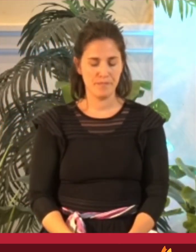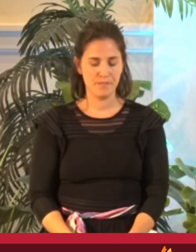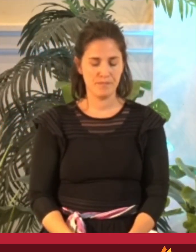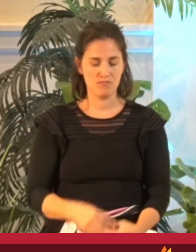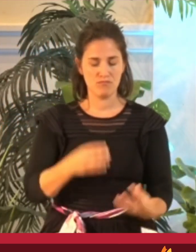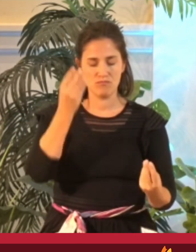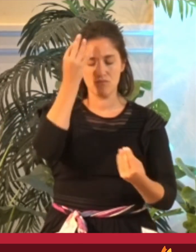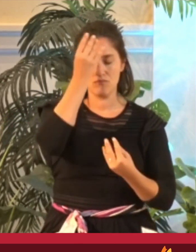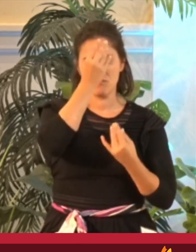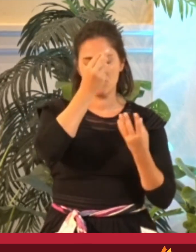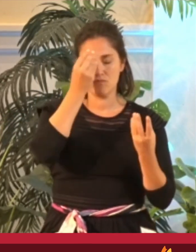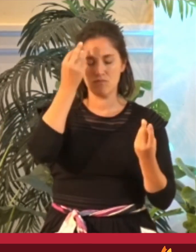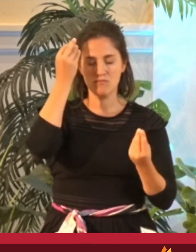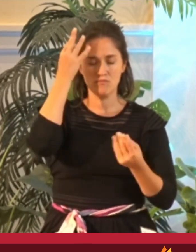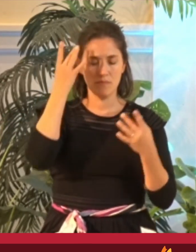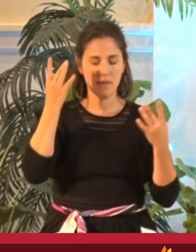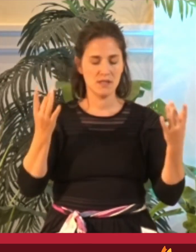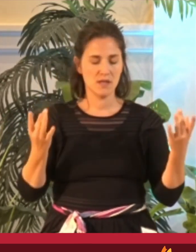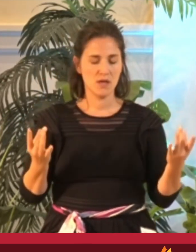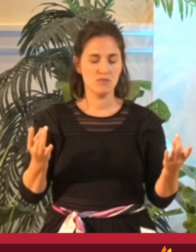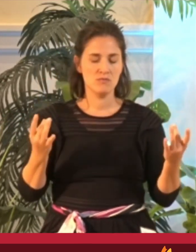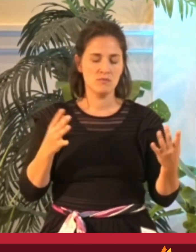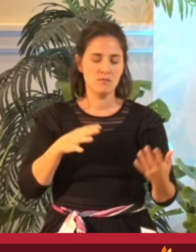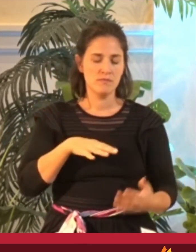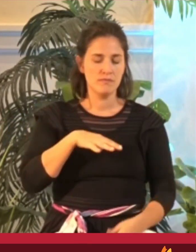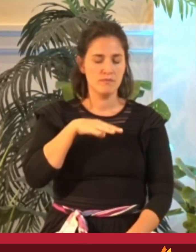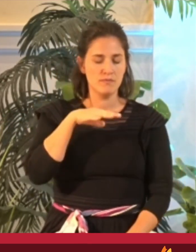Take a deep breath,